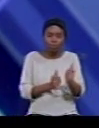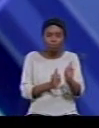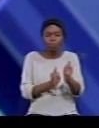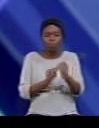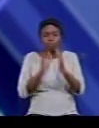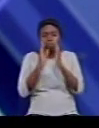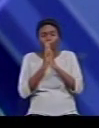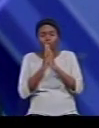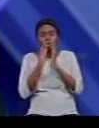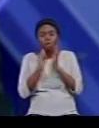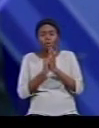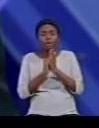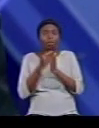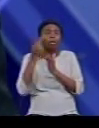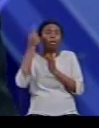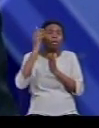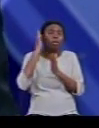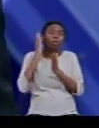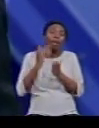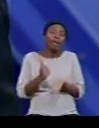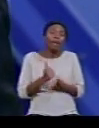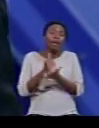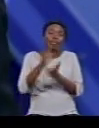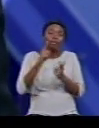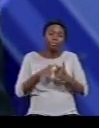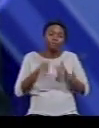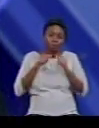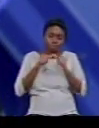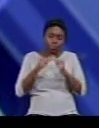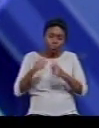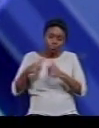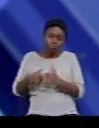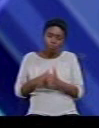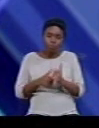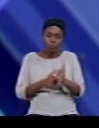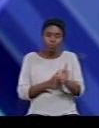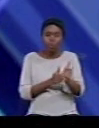Pray that God will help you to keep following.